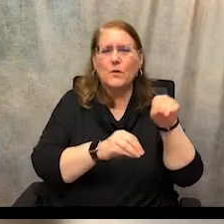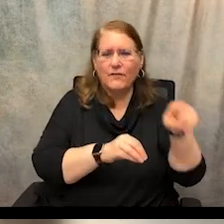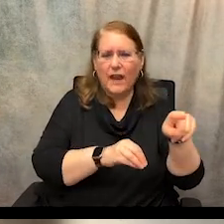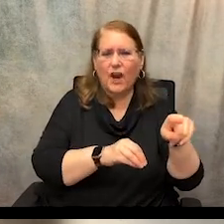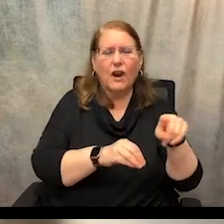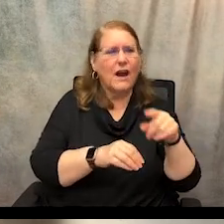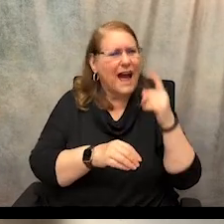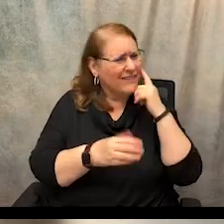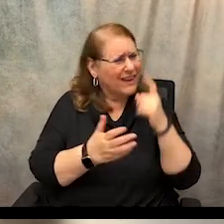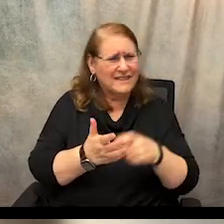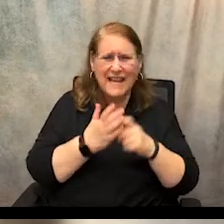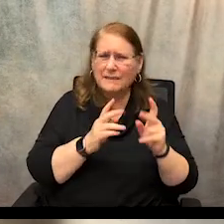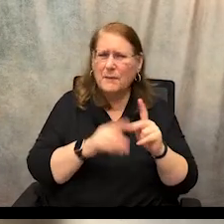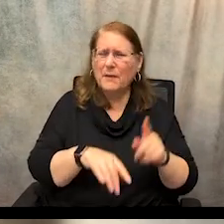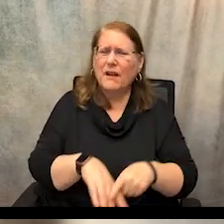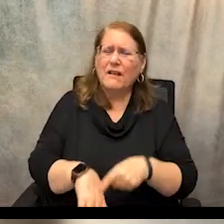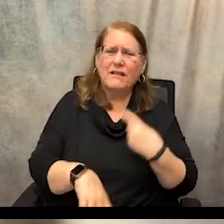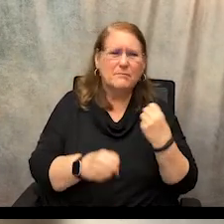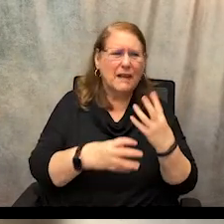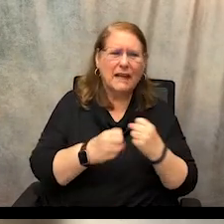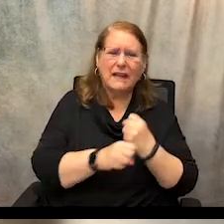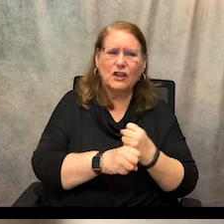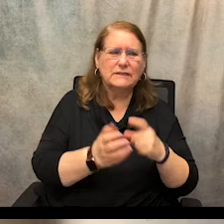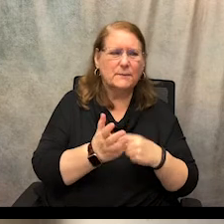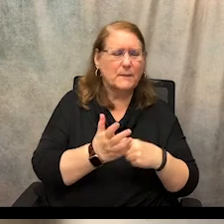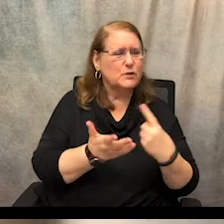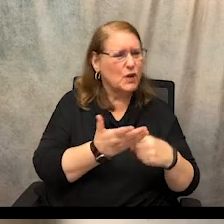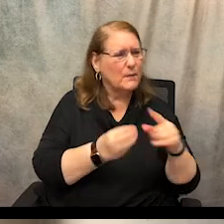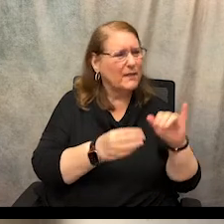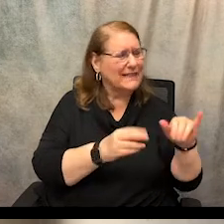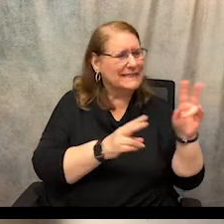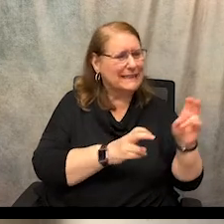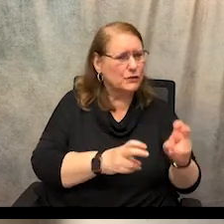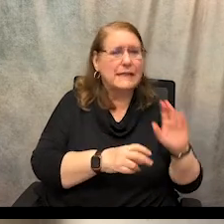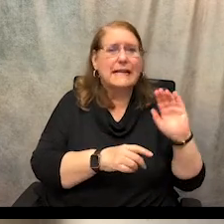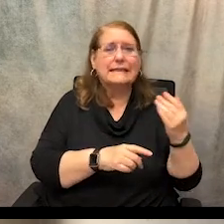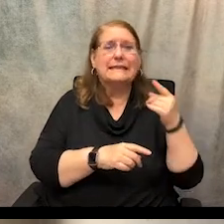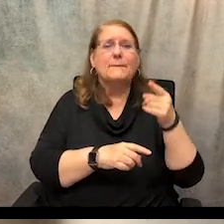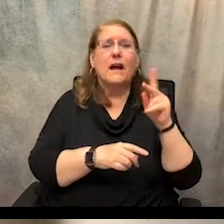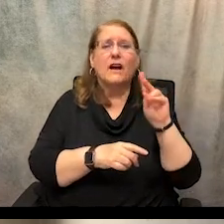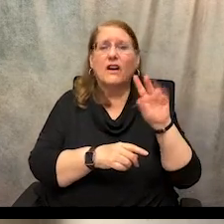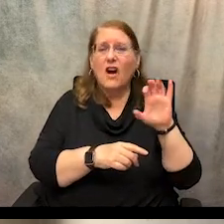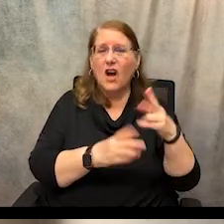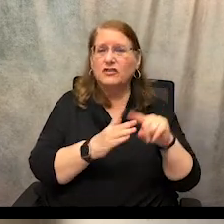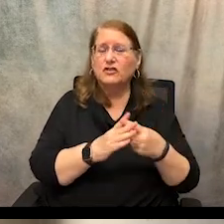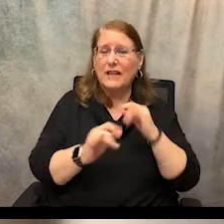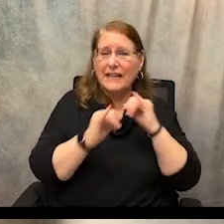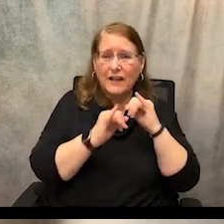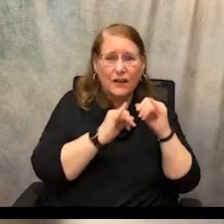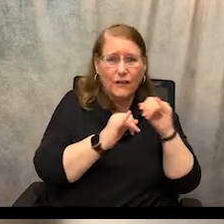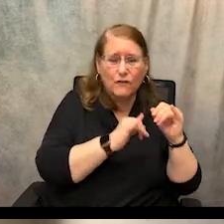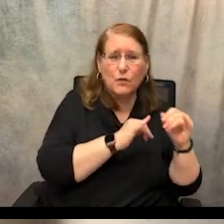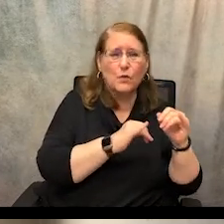takes people many years to kind of start talking about these issues. It seems like he started making these interviews in the